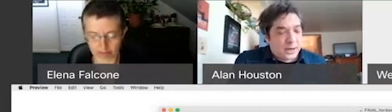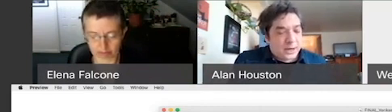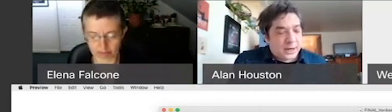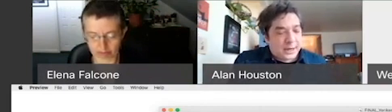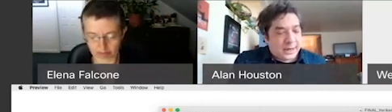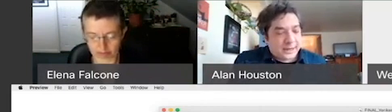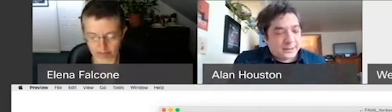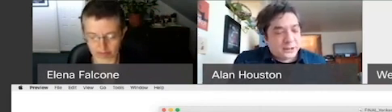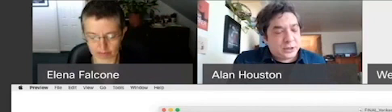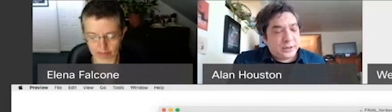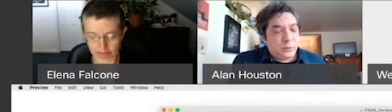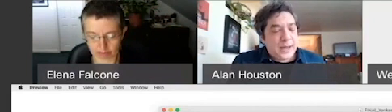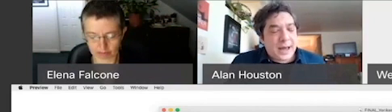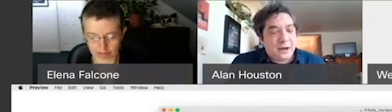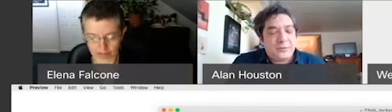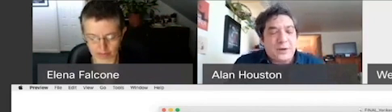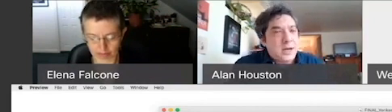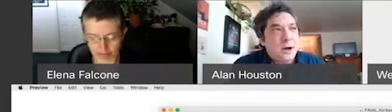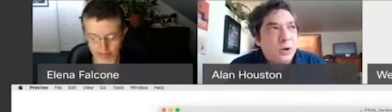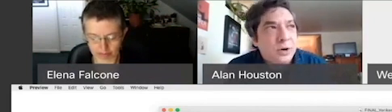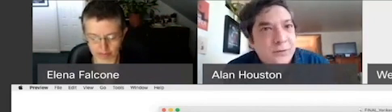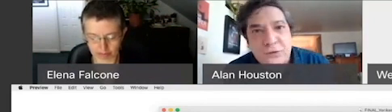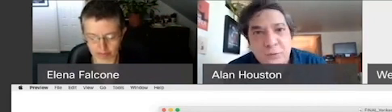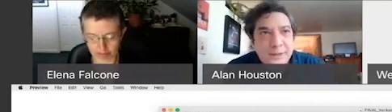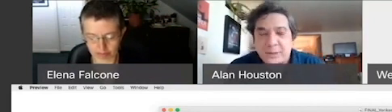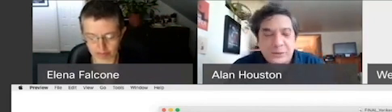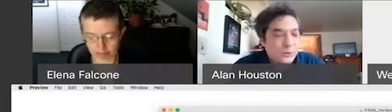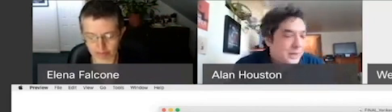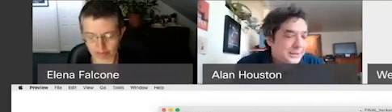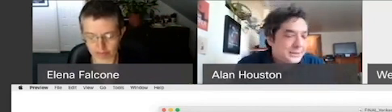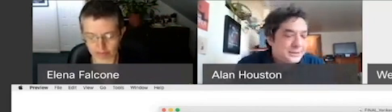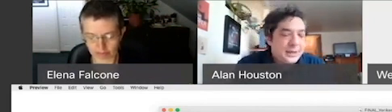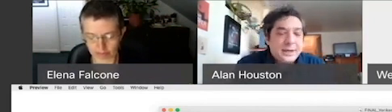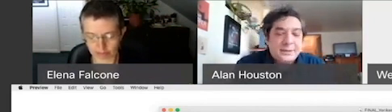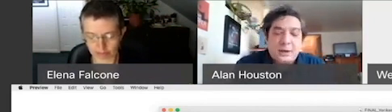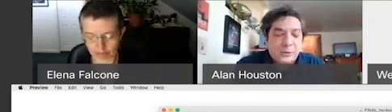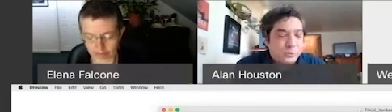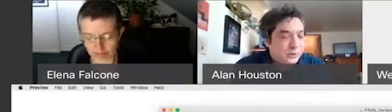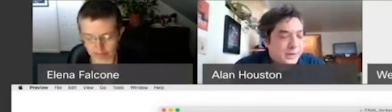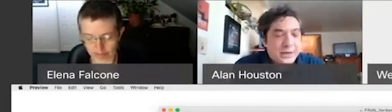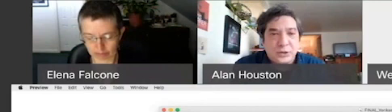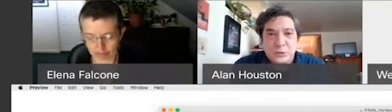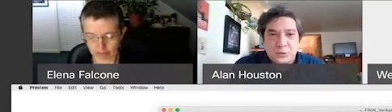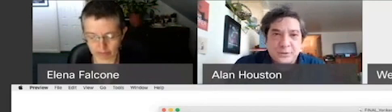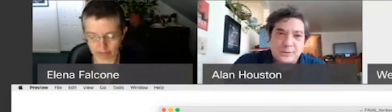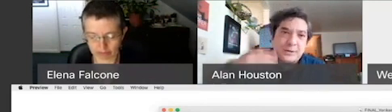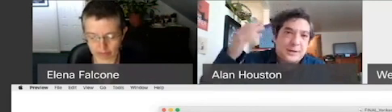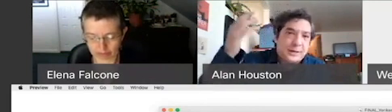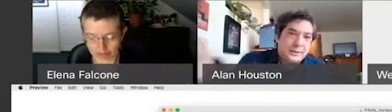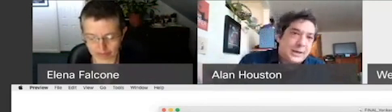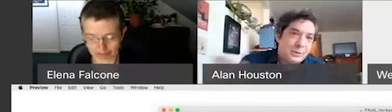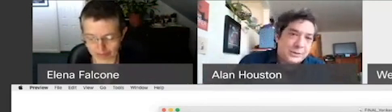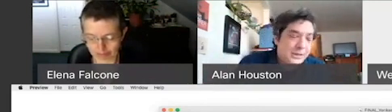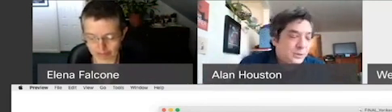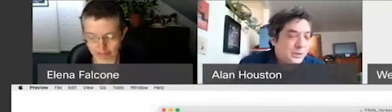And additionally, we have a number of Zoom-based computer classes to help you learn how to use the library's